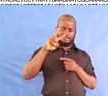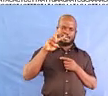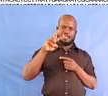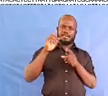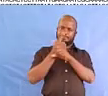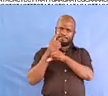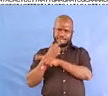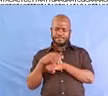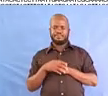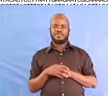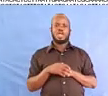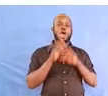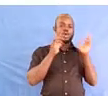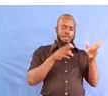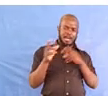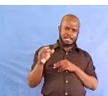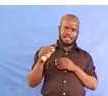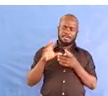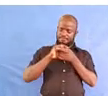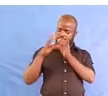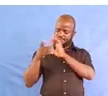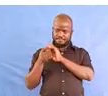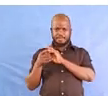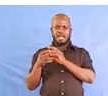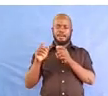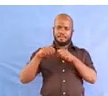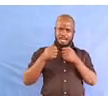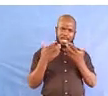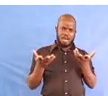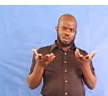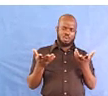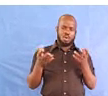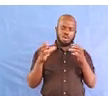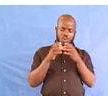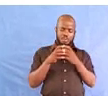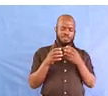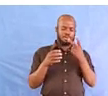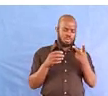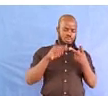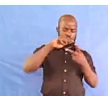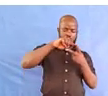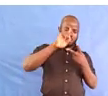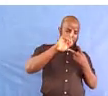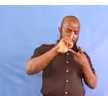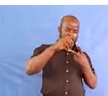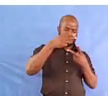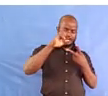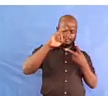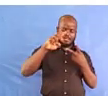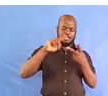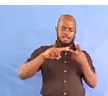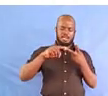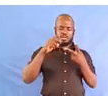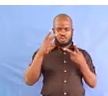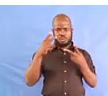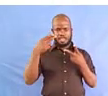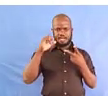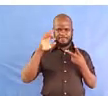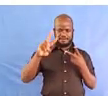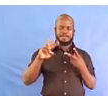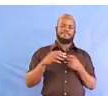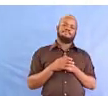various SIV strains. We usually break up the strains of HIV into two main groups, the HIV-1